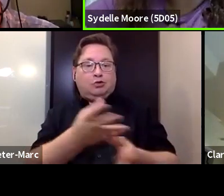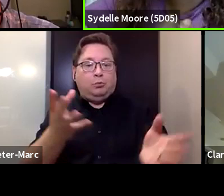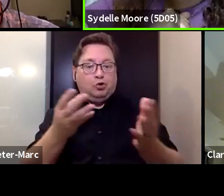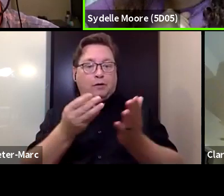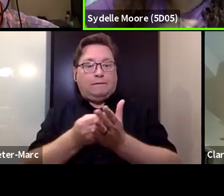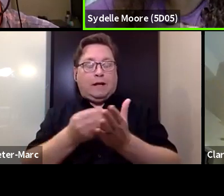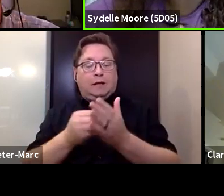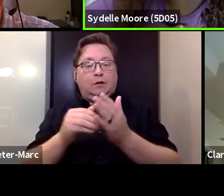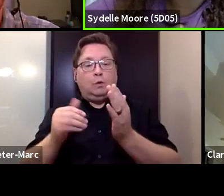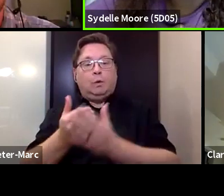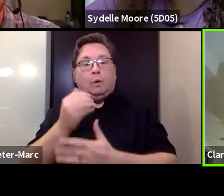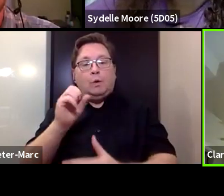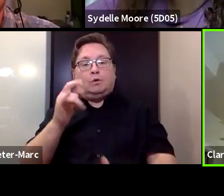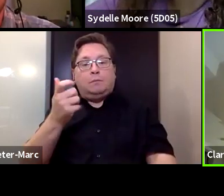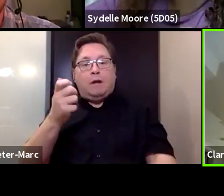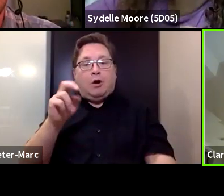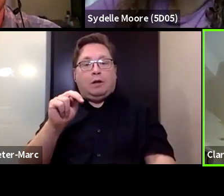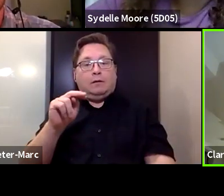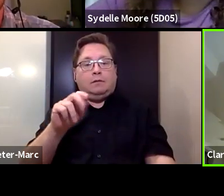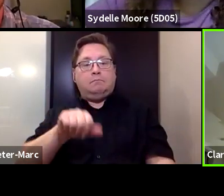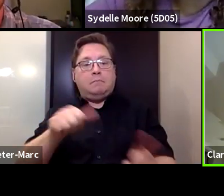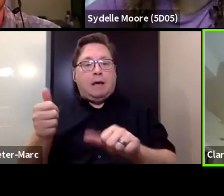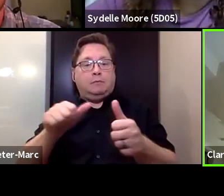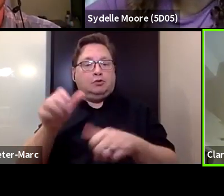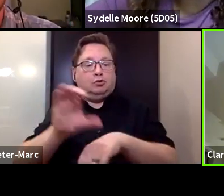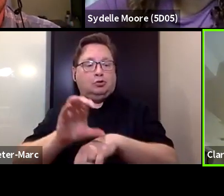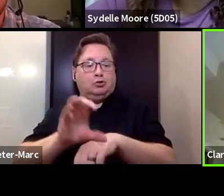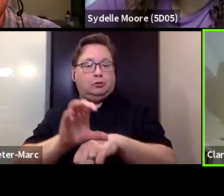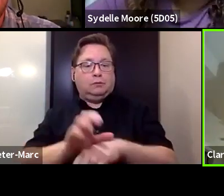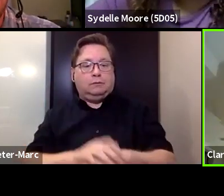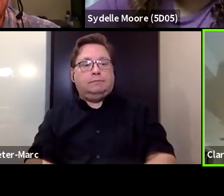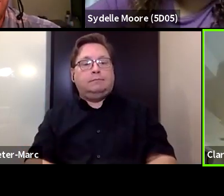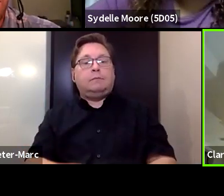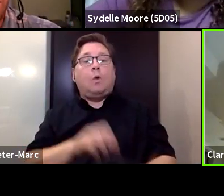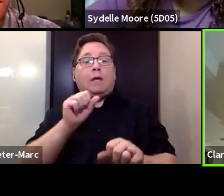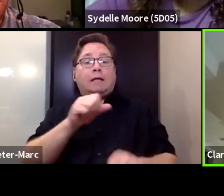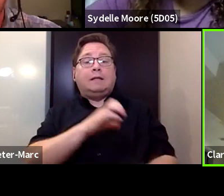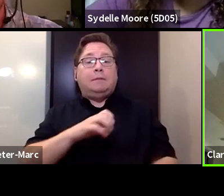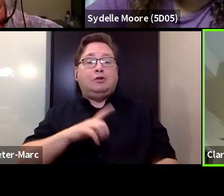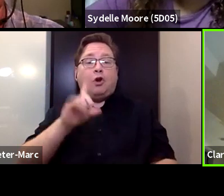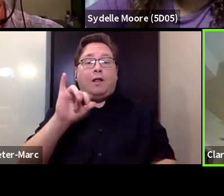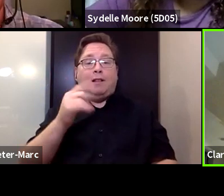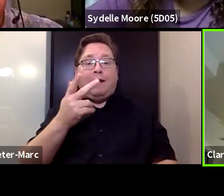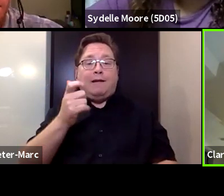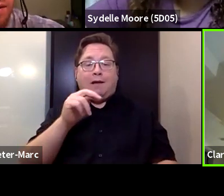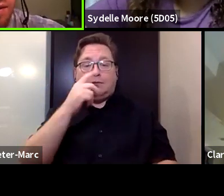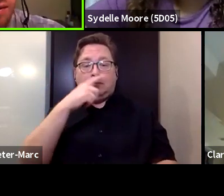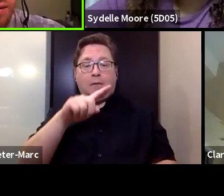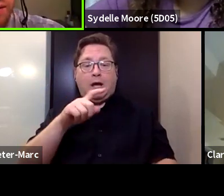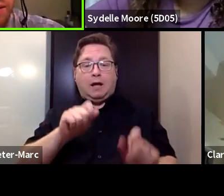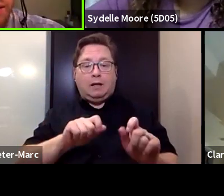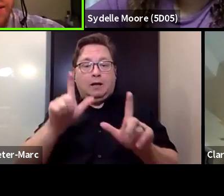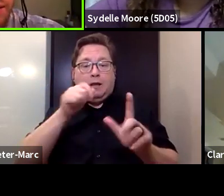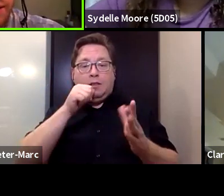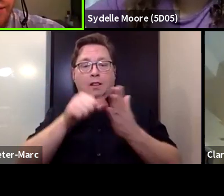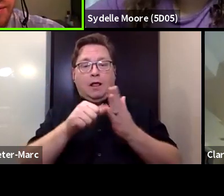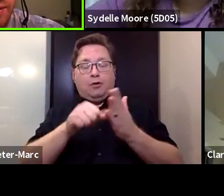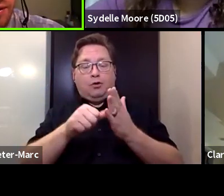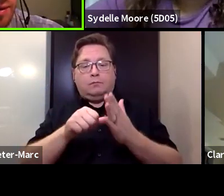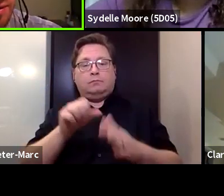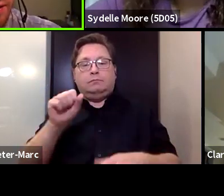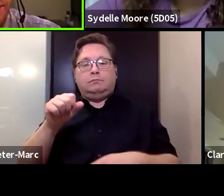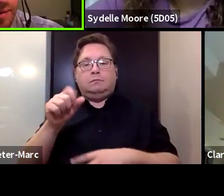Samaritan Baptist Church. Oh, yes. Commissioner Linehan, can you put that letter up? Yes, 1 second. I've got to